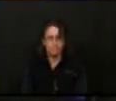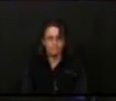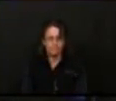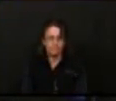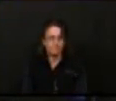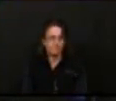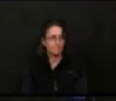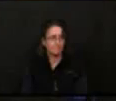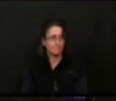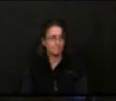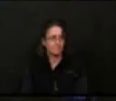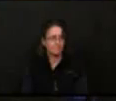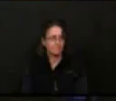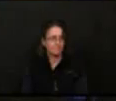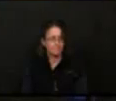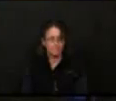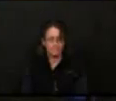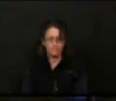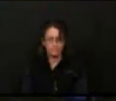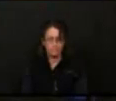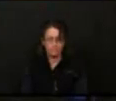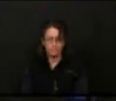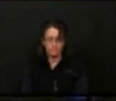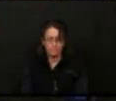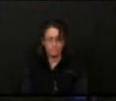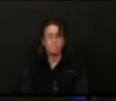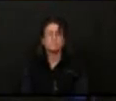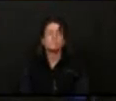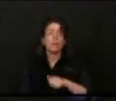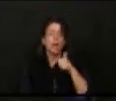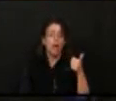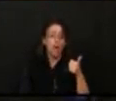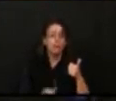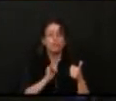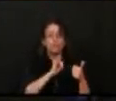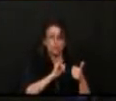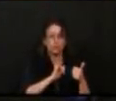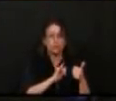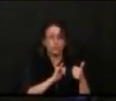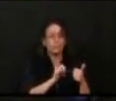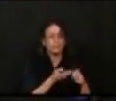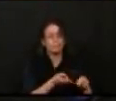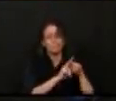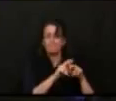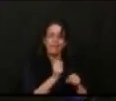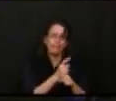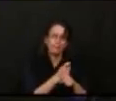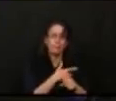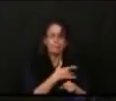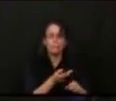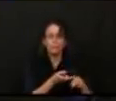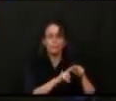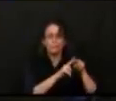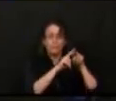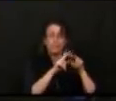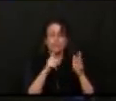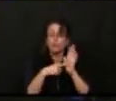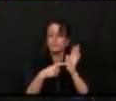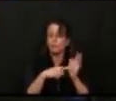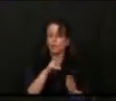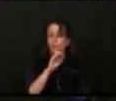this budget season. Insurance costs, other insurance costs have gone up just like they do every year, including our workers' comp